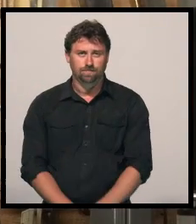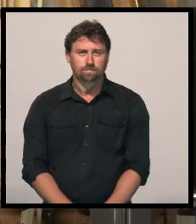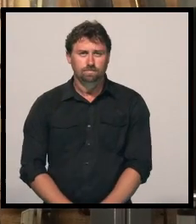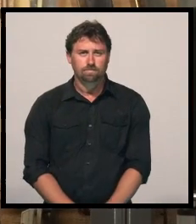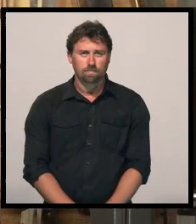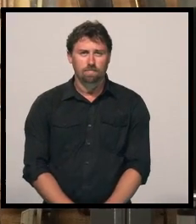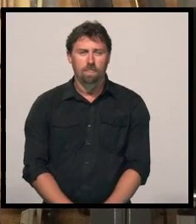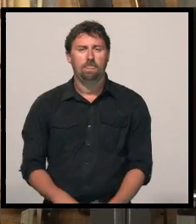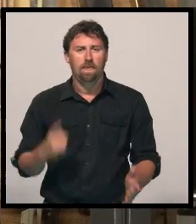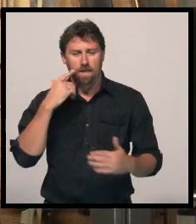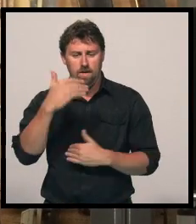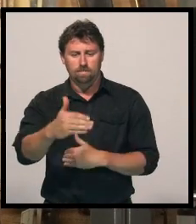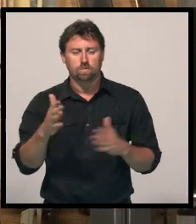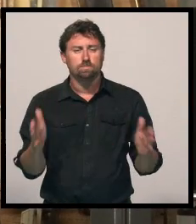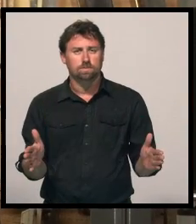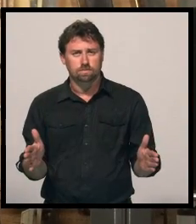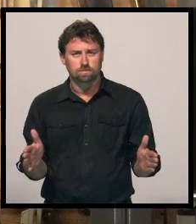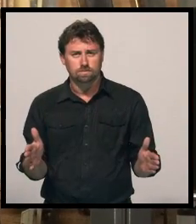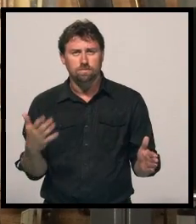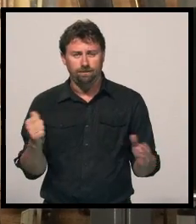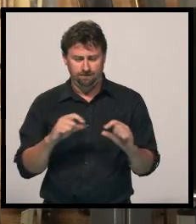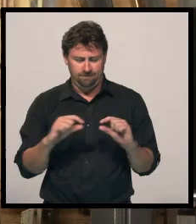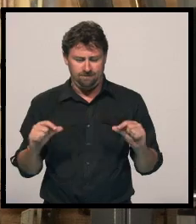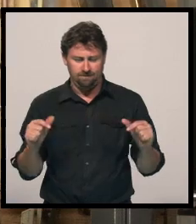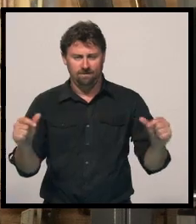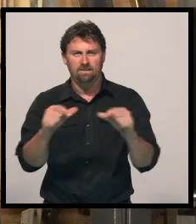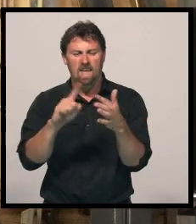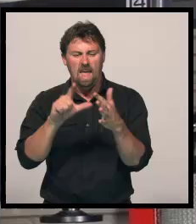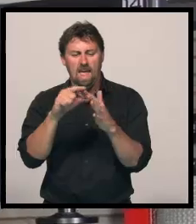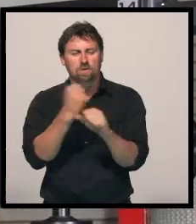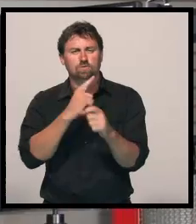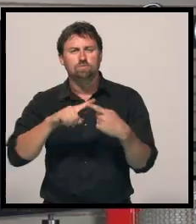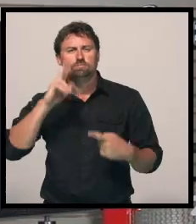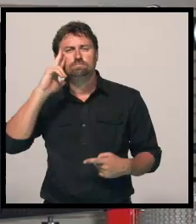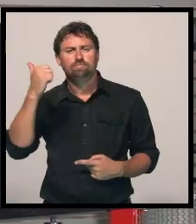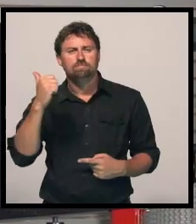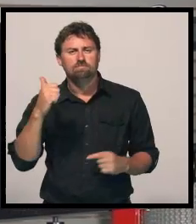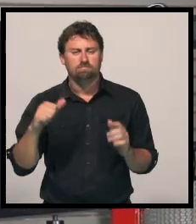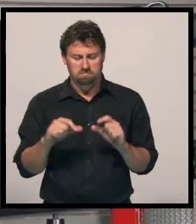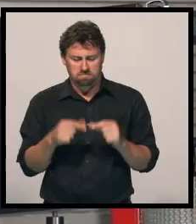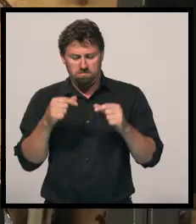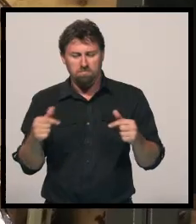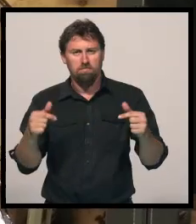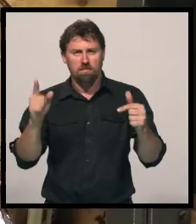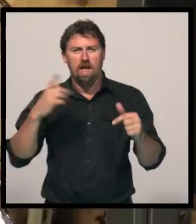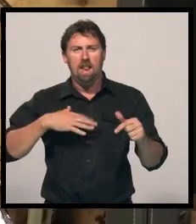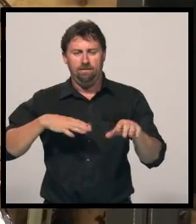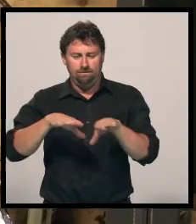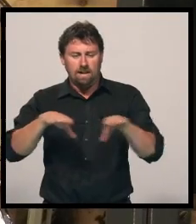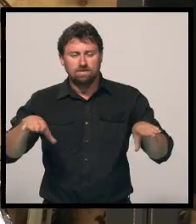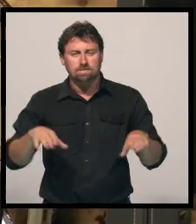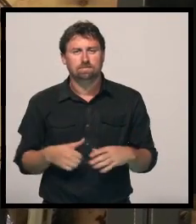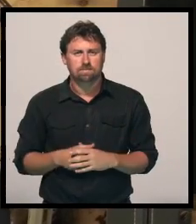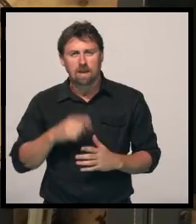with a box that's got solid edging all the way around. And what we have to do now is flatten it. Now you can use a